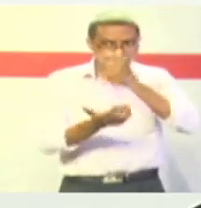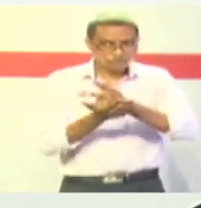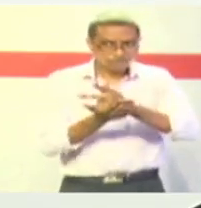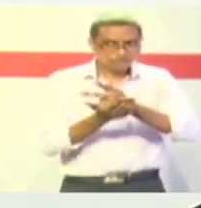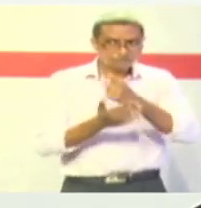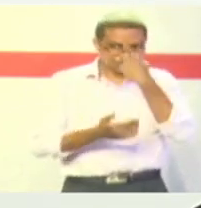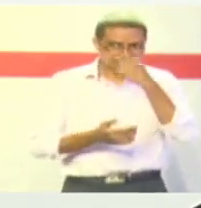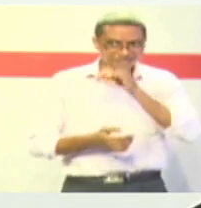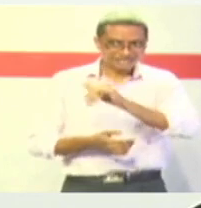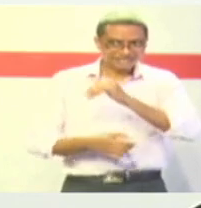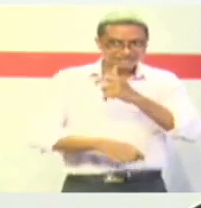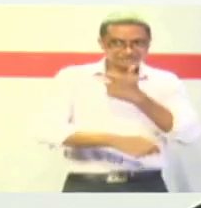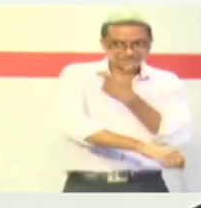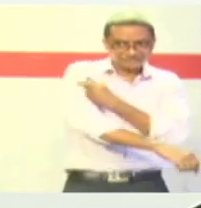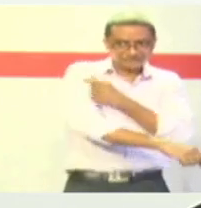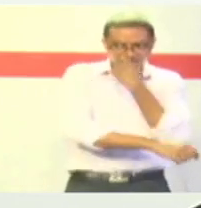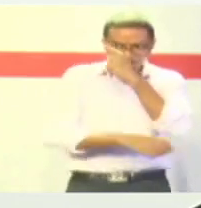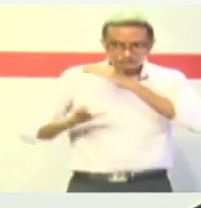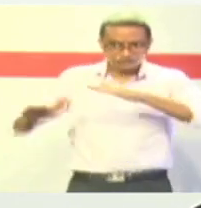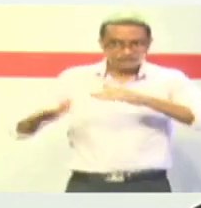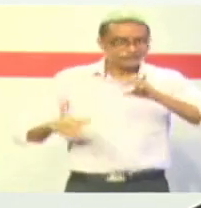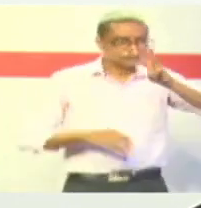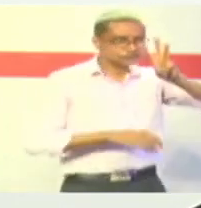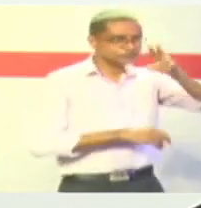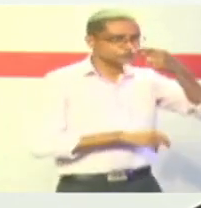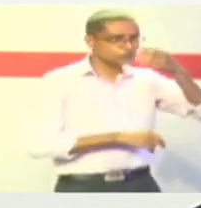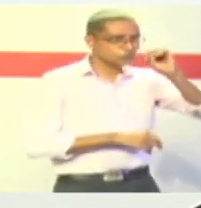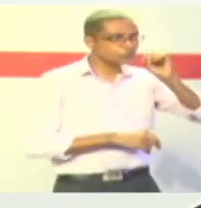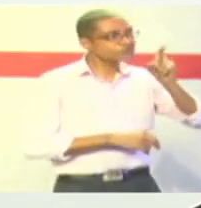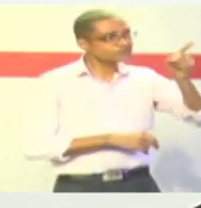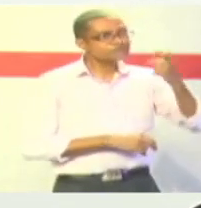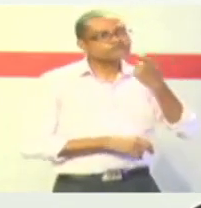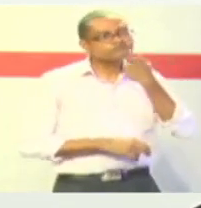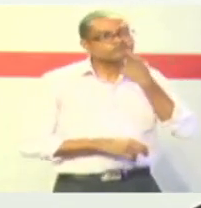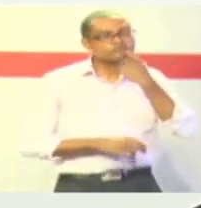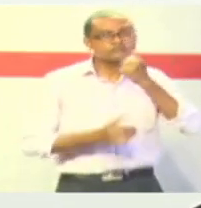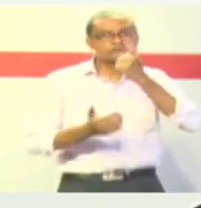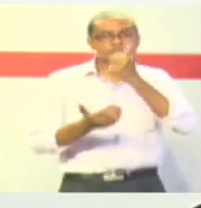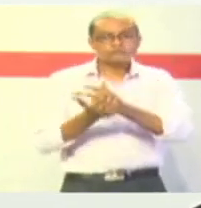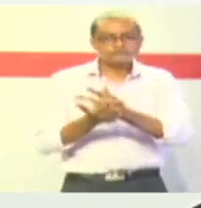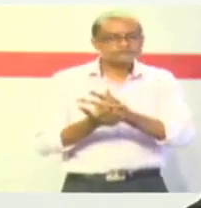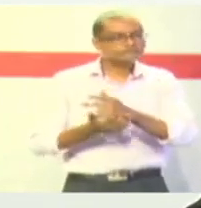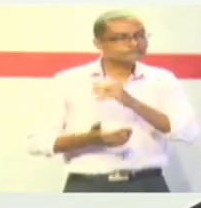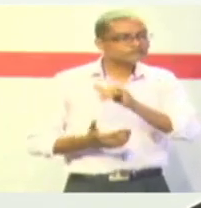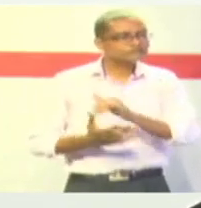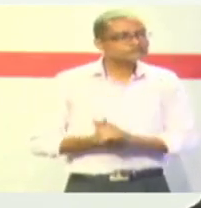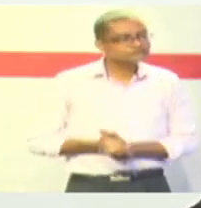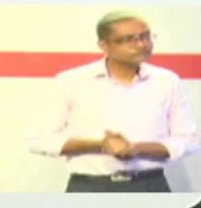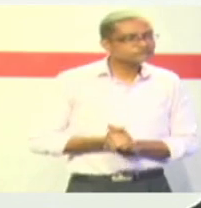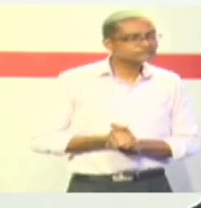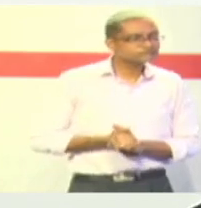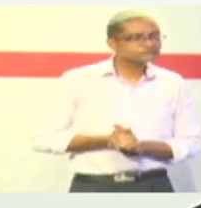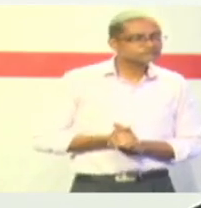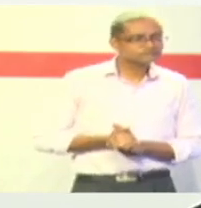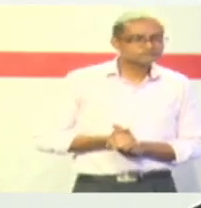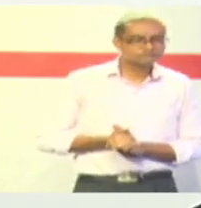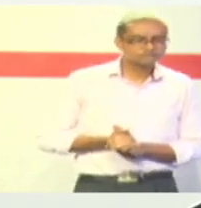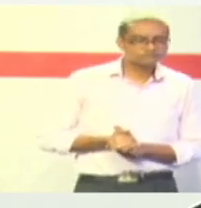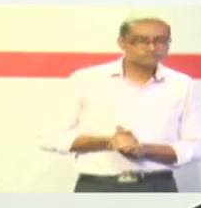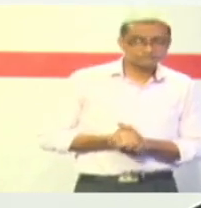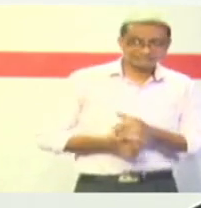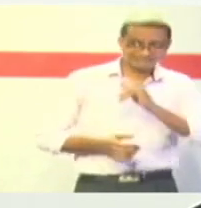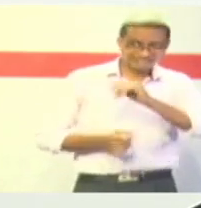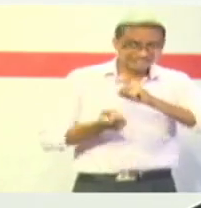would have only recently come from WHO. So it is not something that would have been changed all